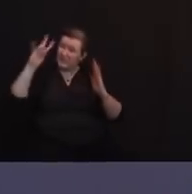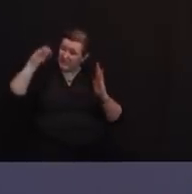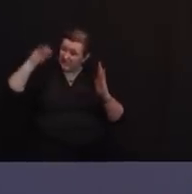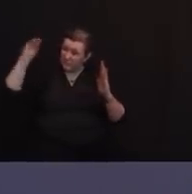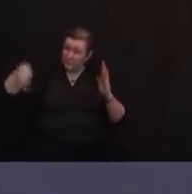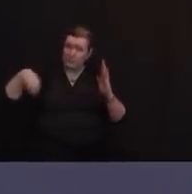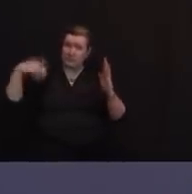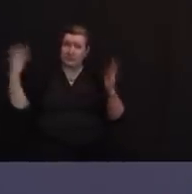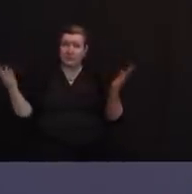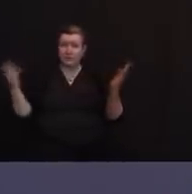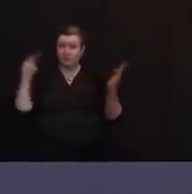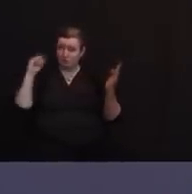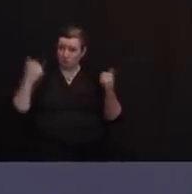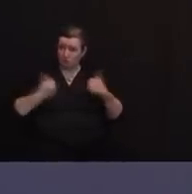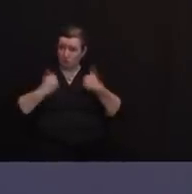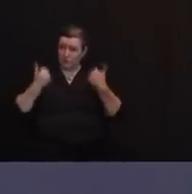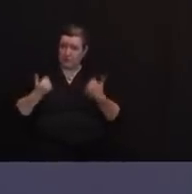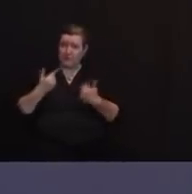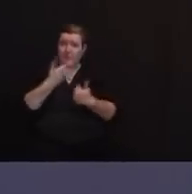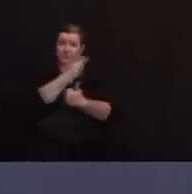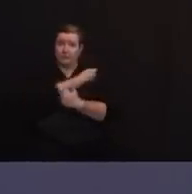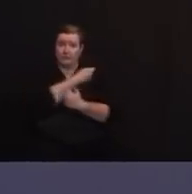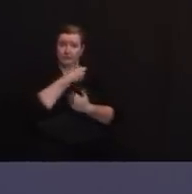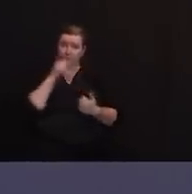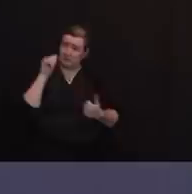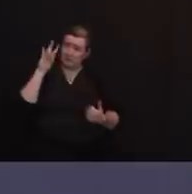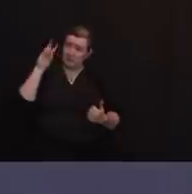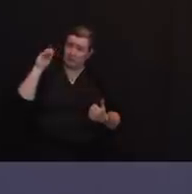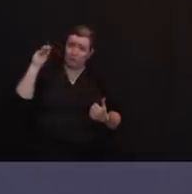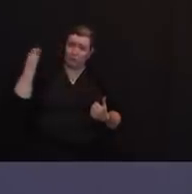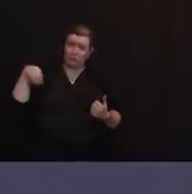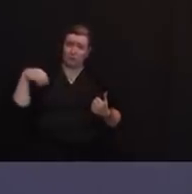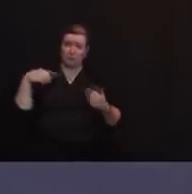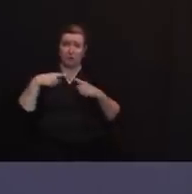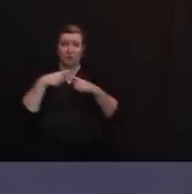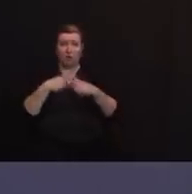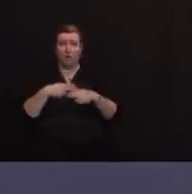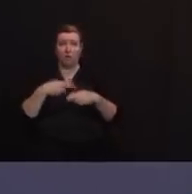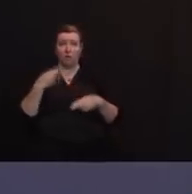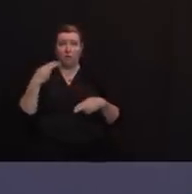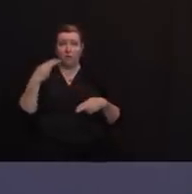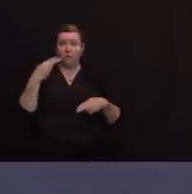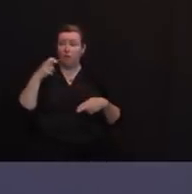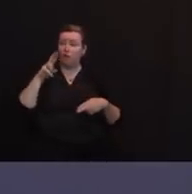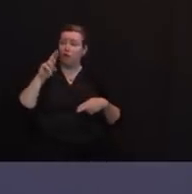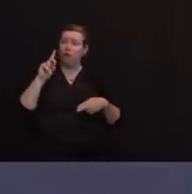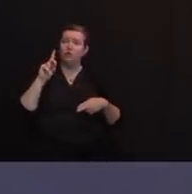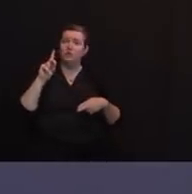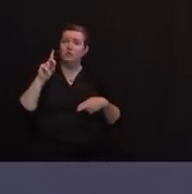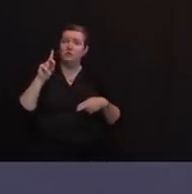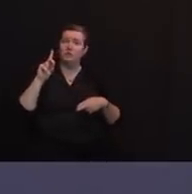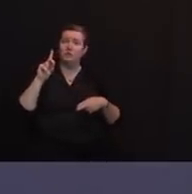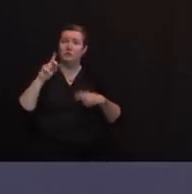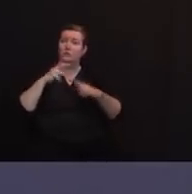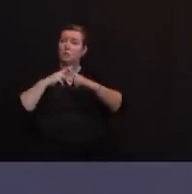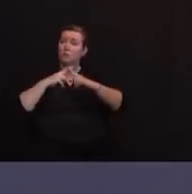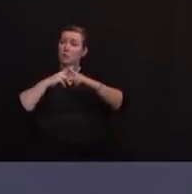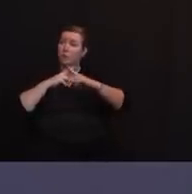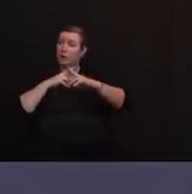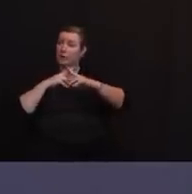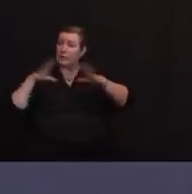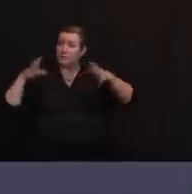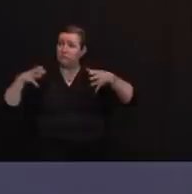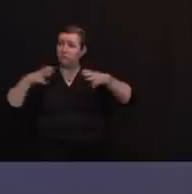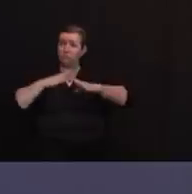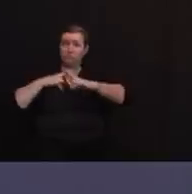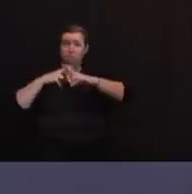Will this give us herd immunity? What does this 70% number mean, really? And if we don't get 70%, what's going to